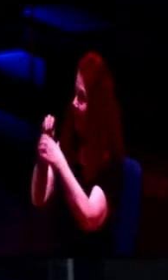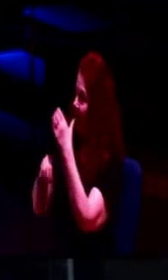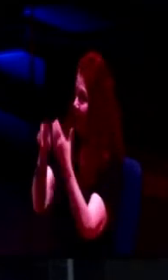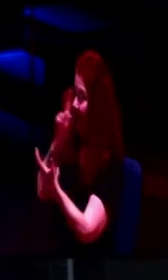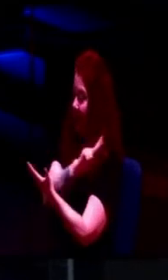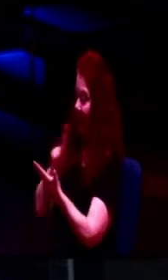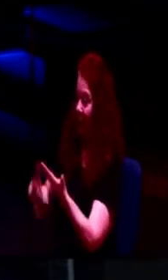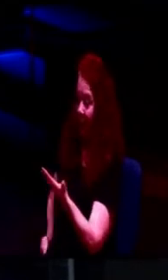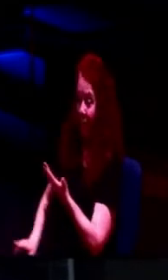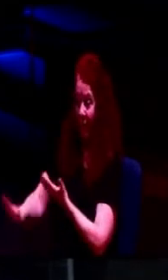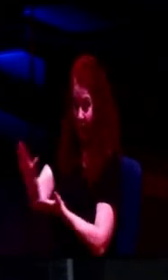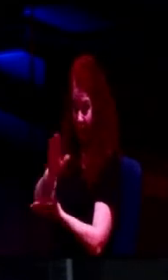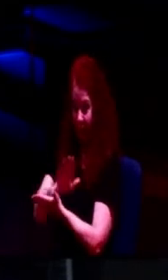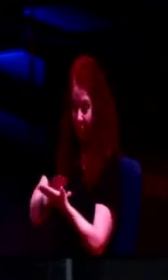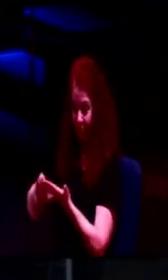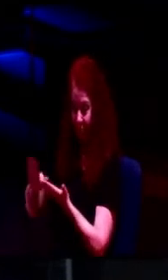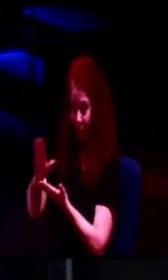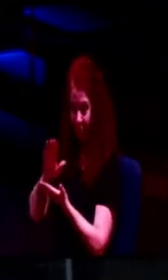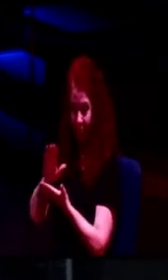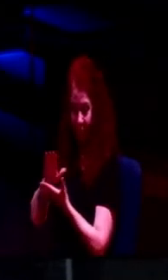things everywhere with himself."